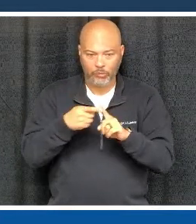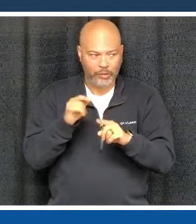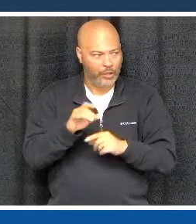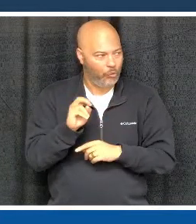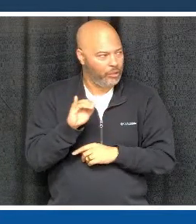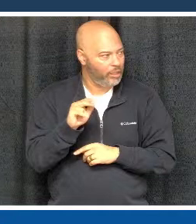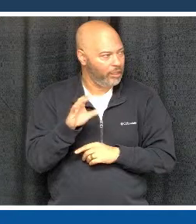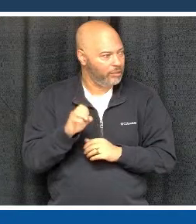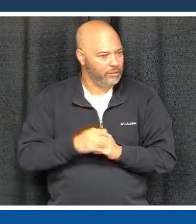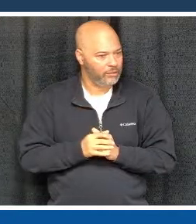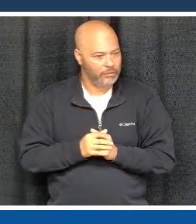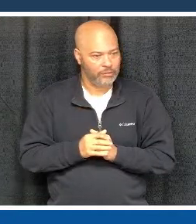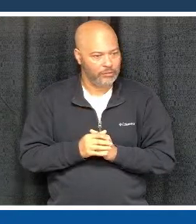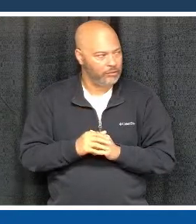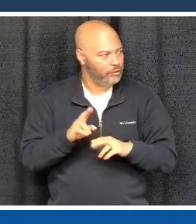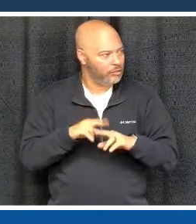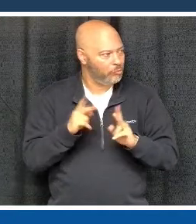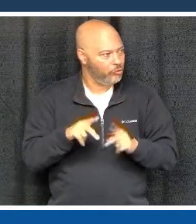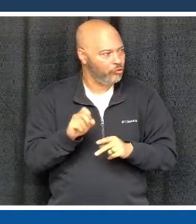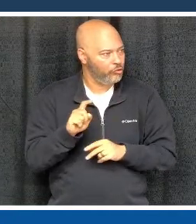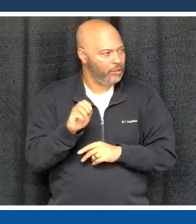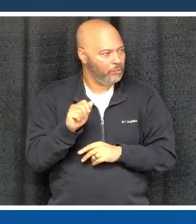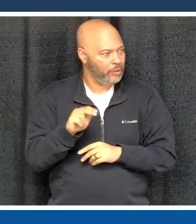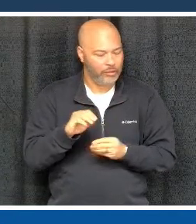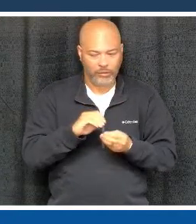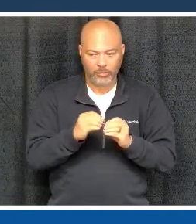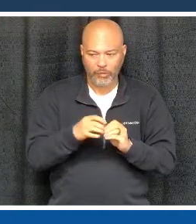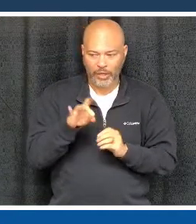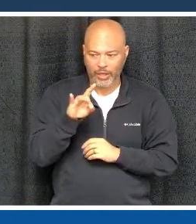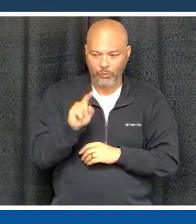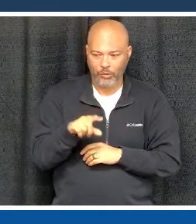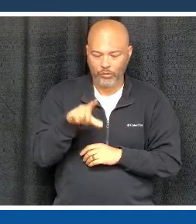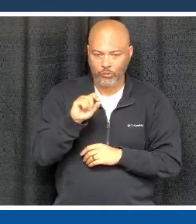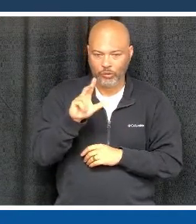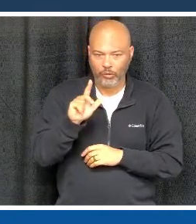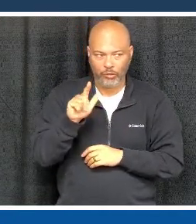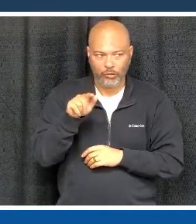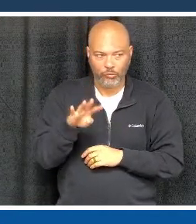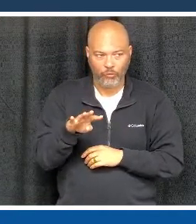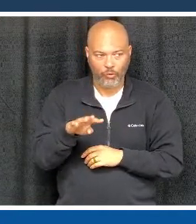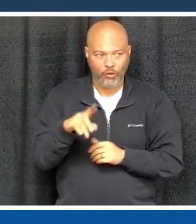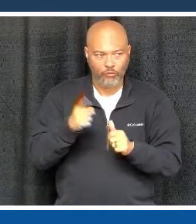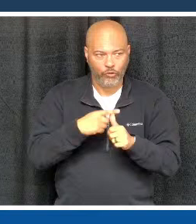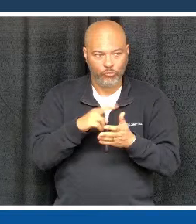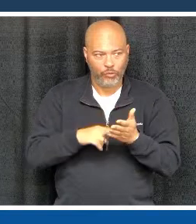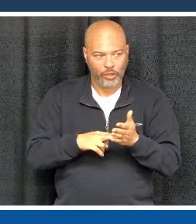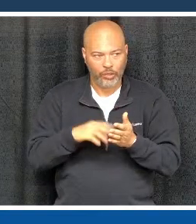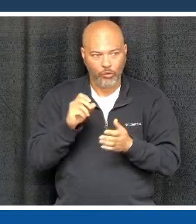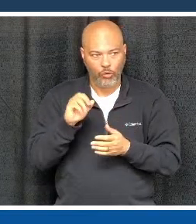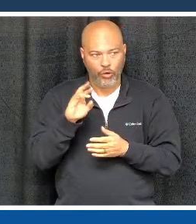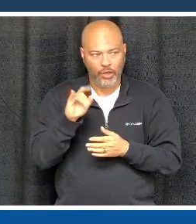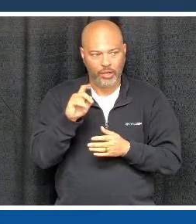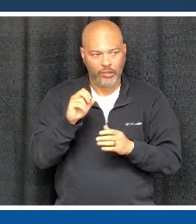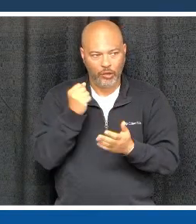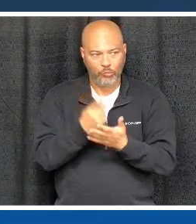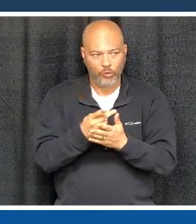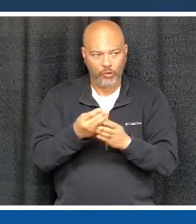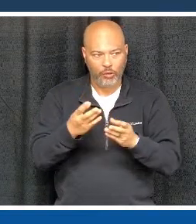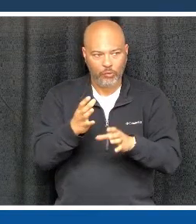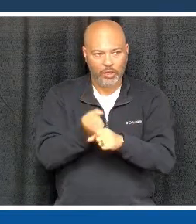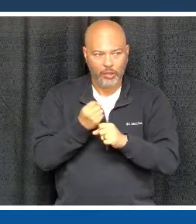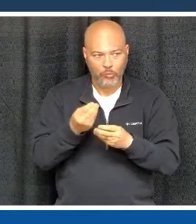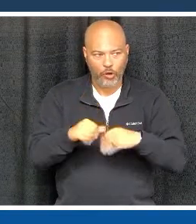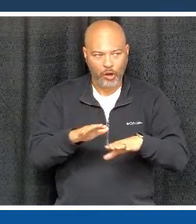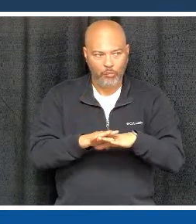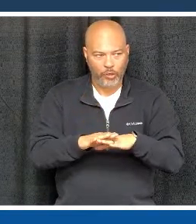ordinance? Chairperson Streetman. Ordinance 81, 2023, 24, first reading, an ordinance approving the acquisition of certain